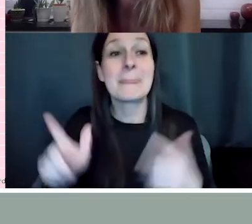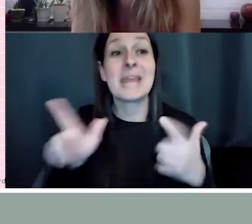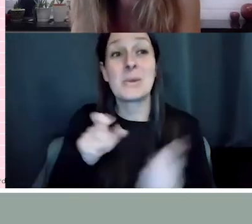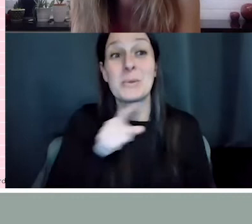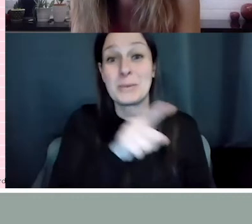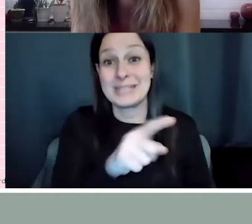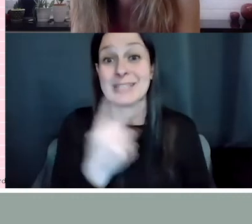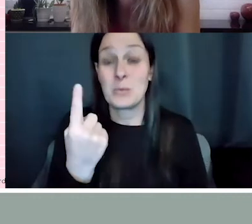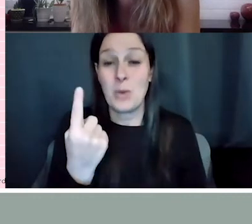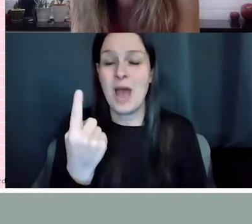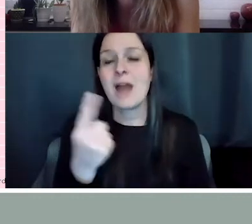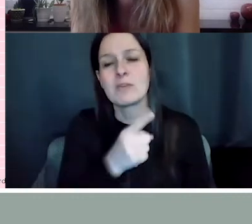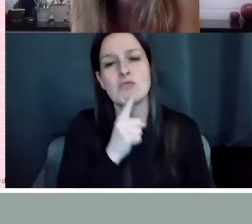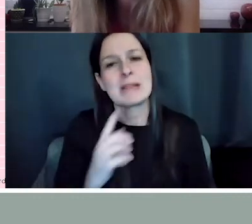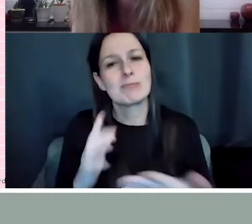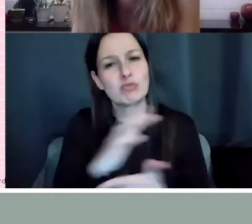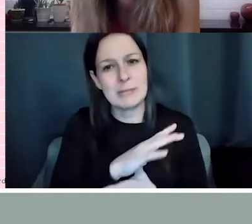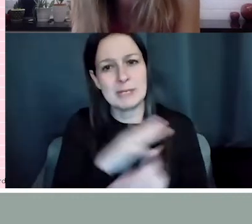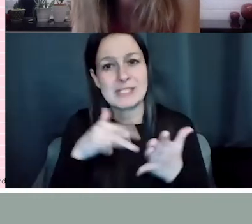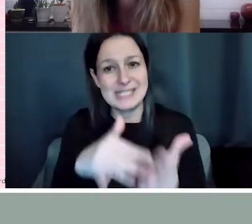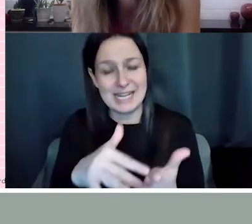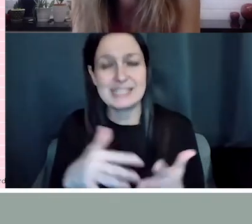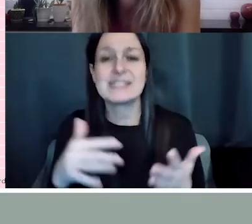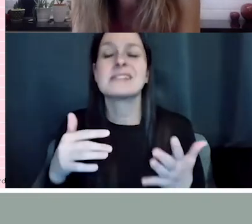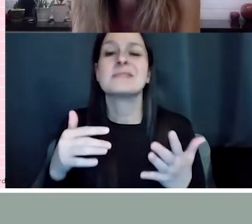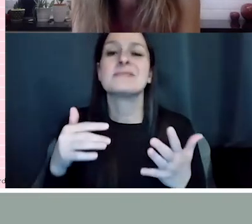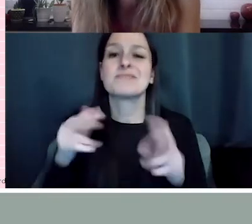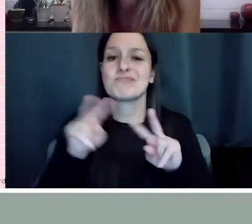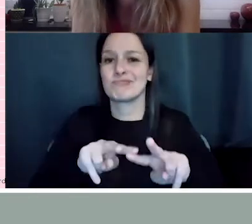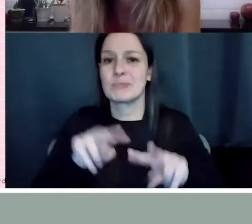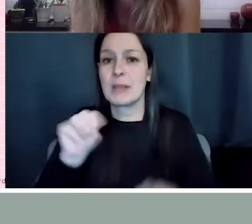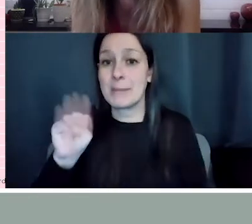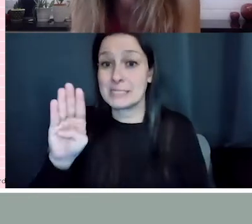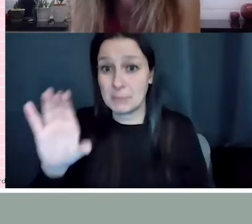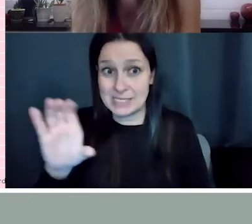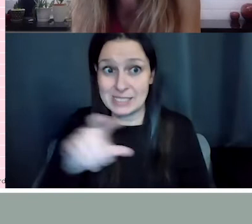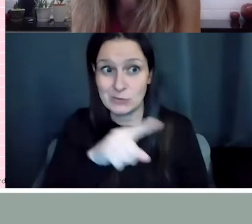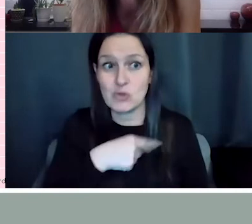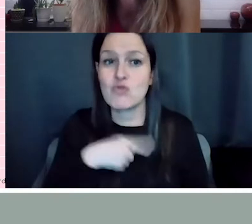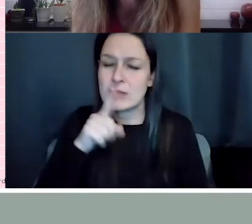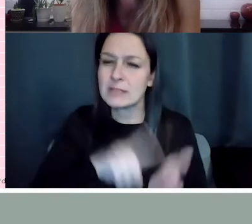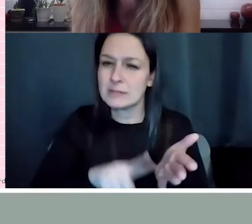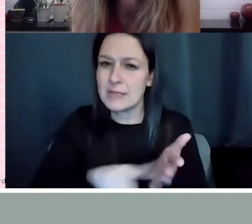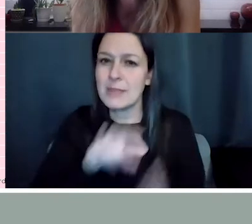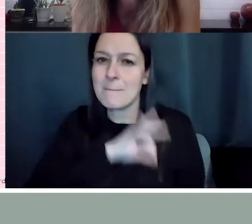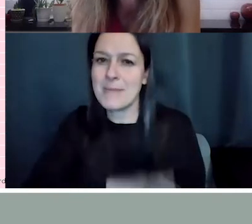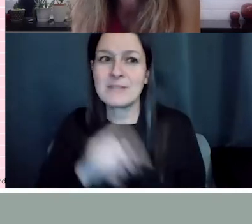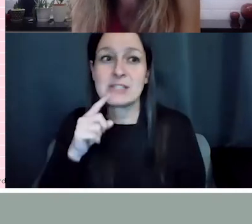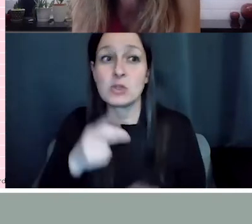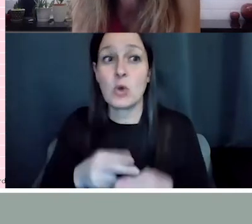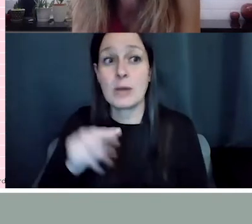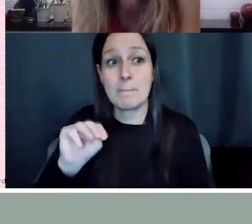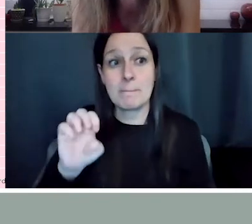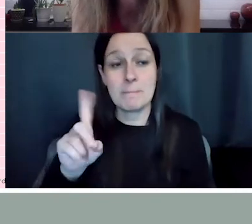again, very preliminary studies looking specifically at metastatic breast cancer has been looking at the benefits of a